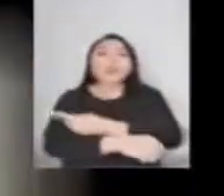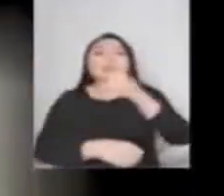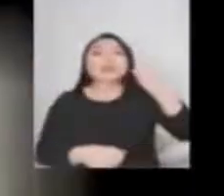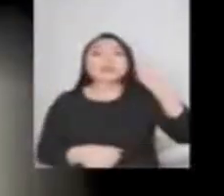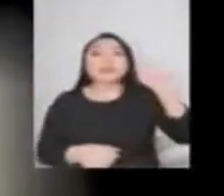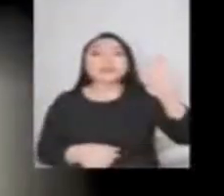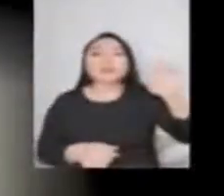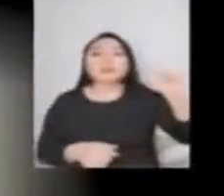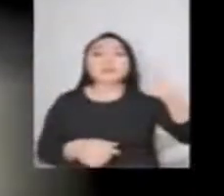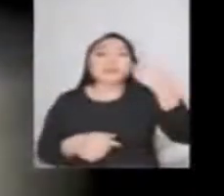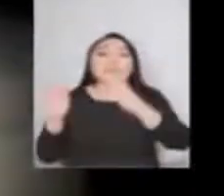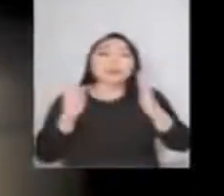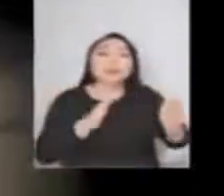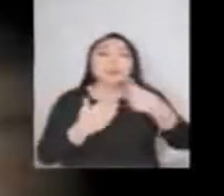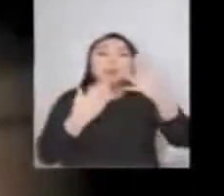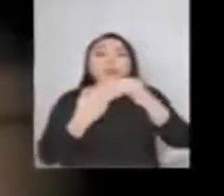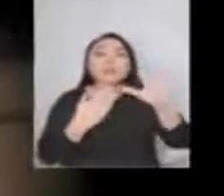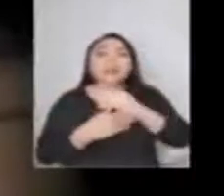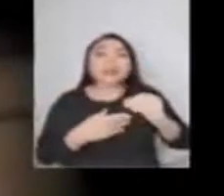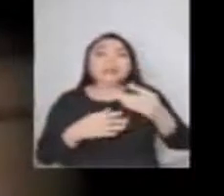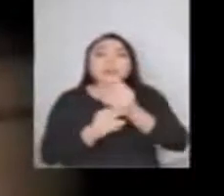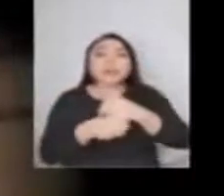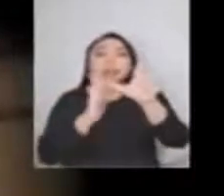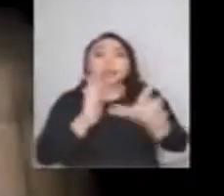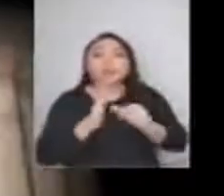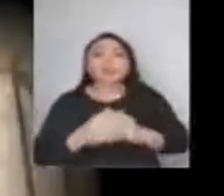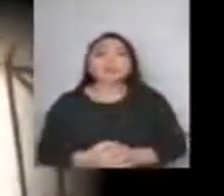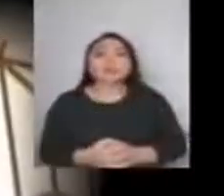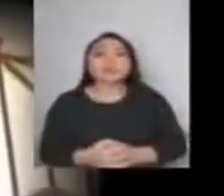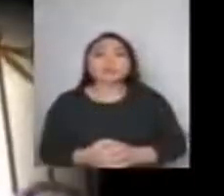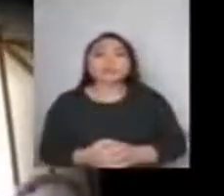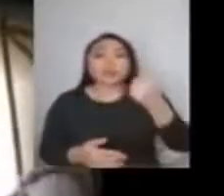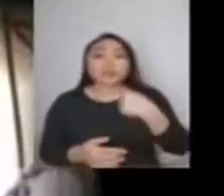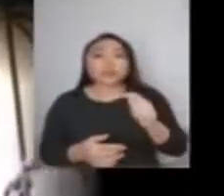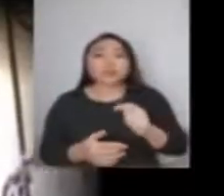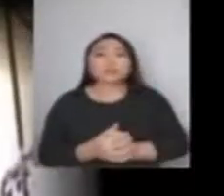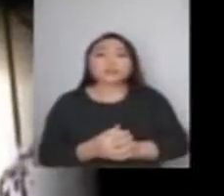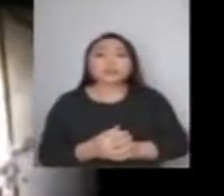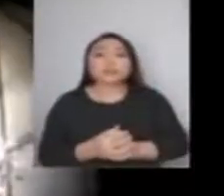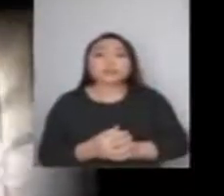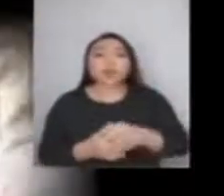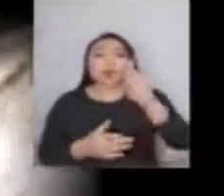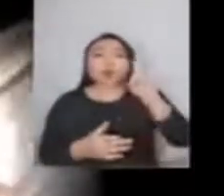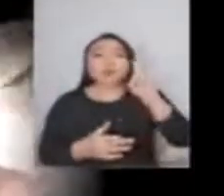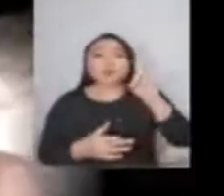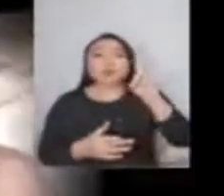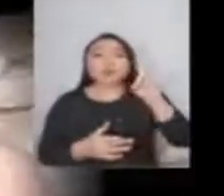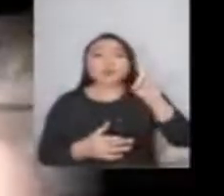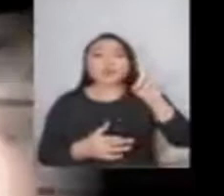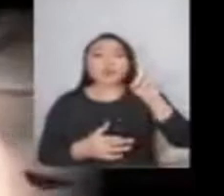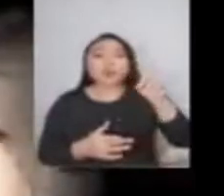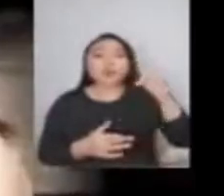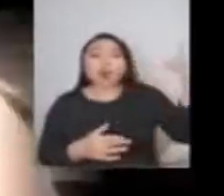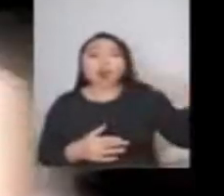Lahat ng karapatan ng kababaihan makakamtan kung sedo isa